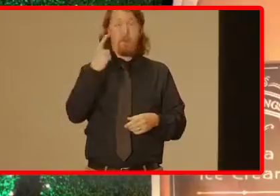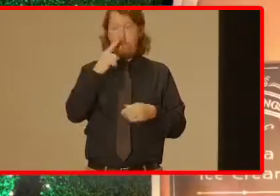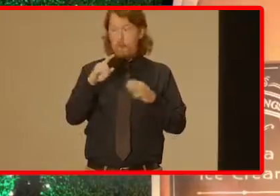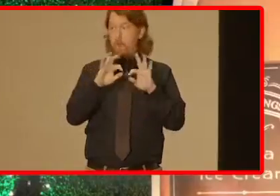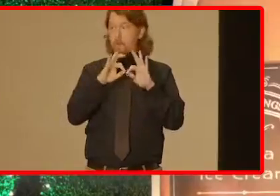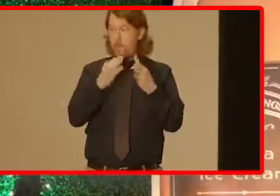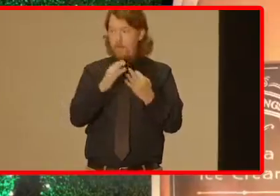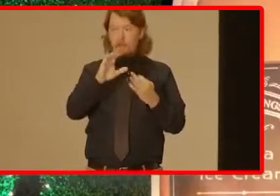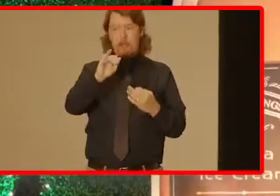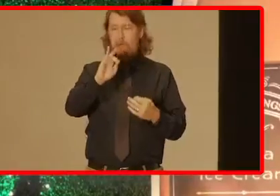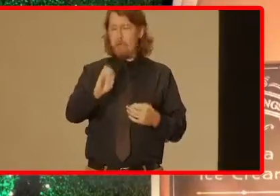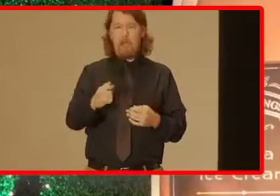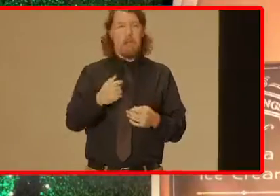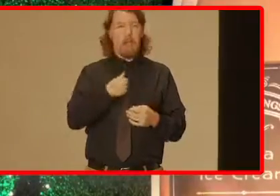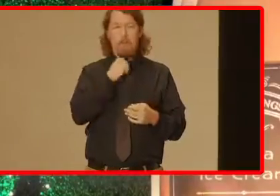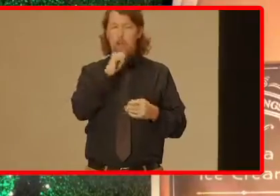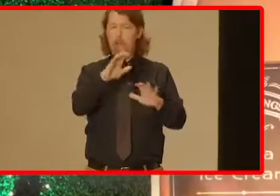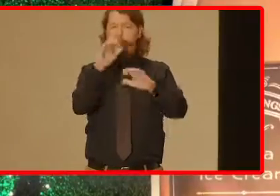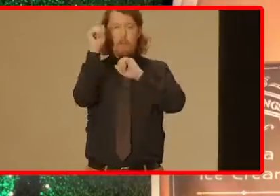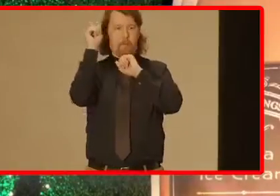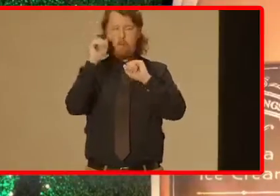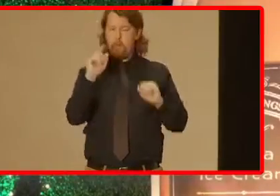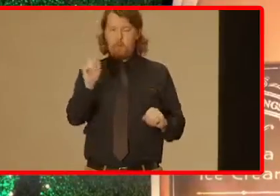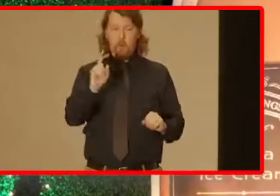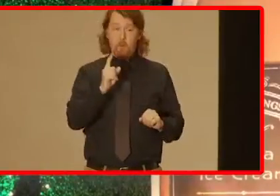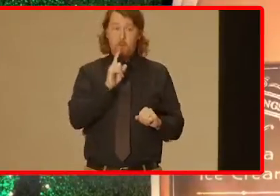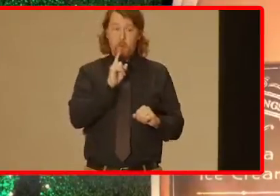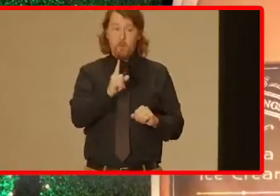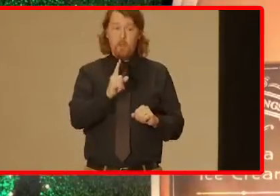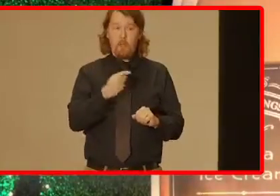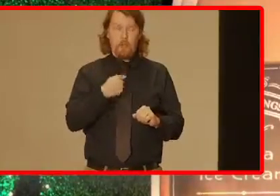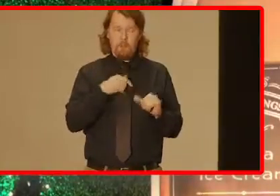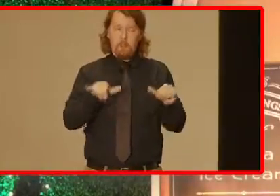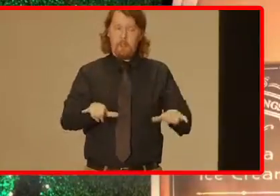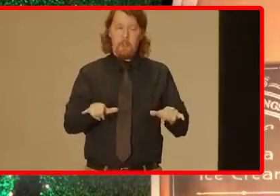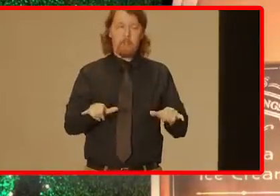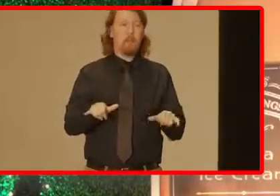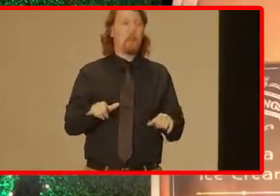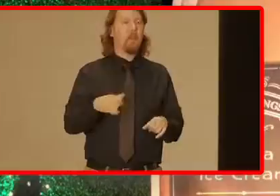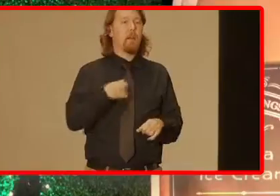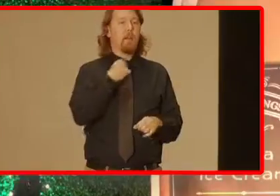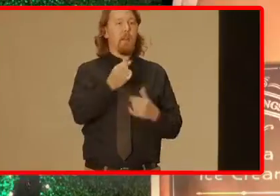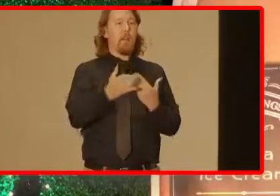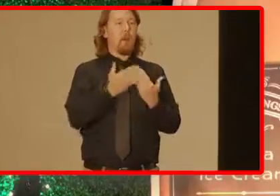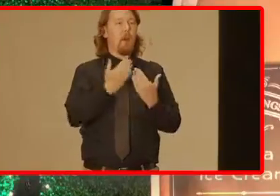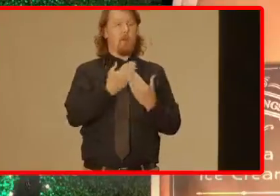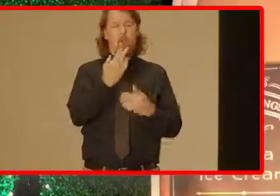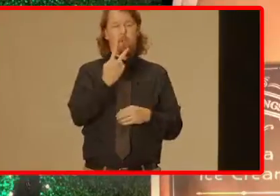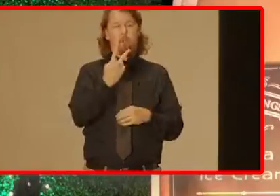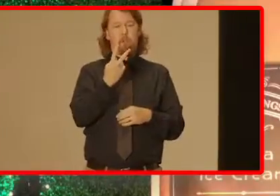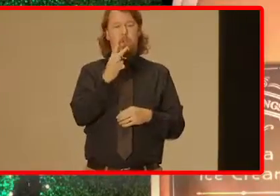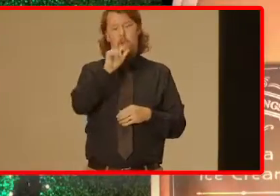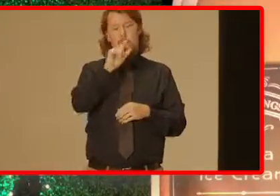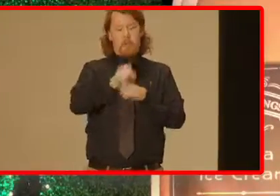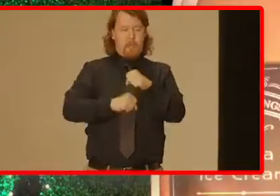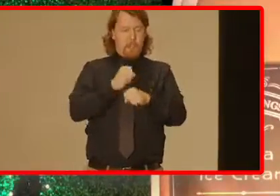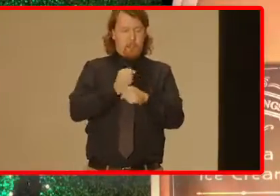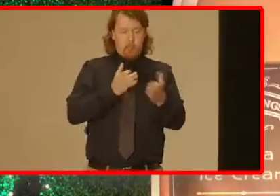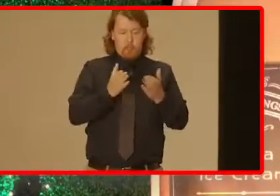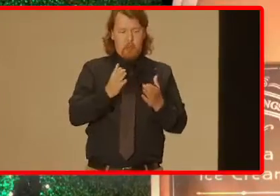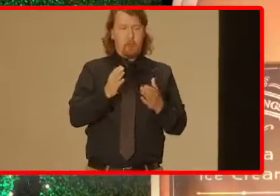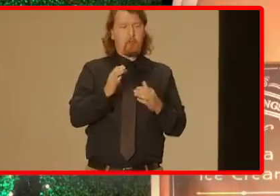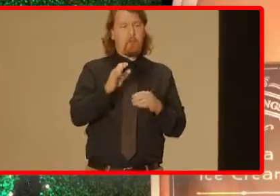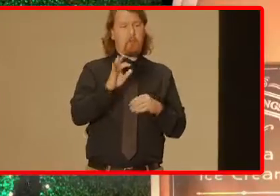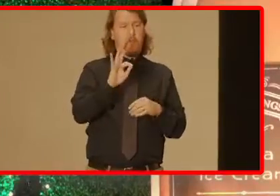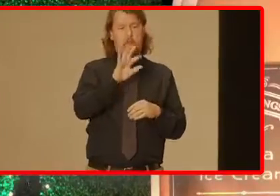Cafe. So I'm not going anywhere. I truly am not. And I'll tell you this, in almost two decades of service in the Florida legislature and in